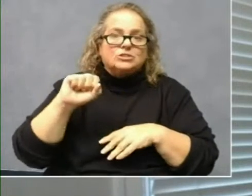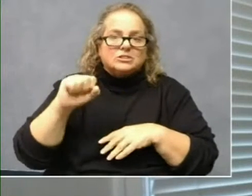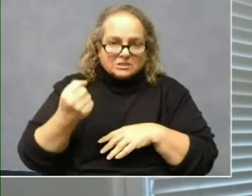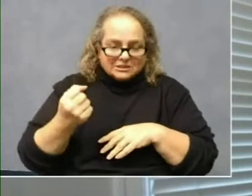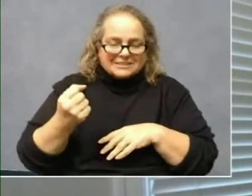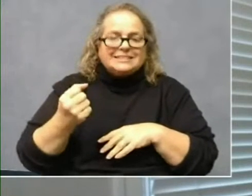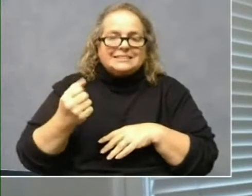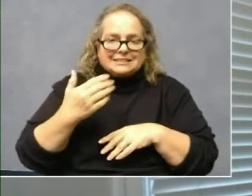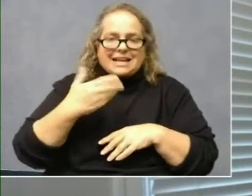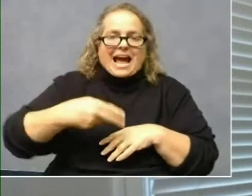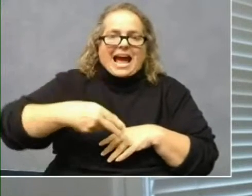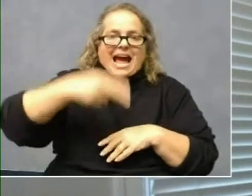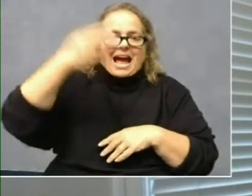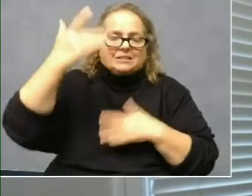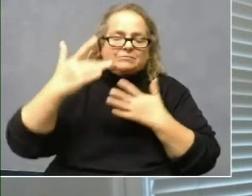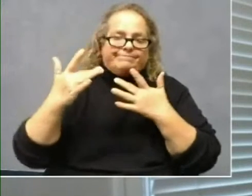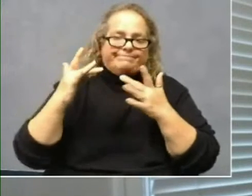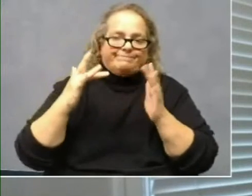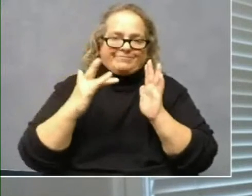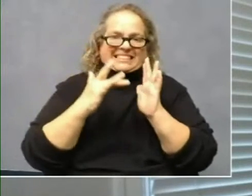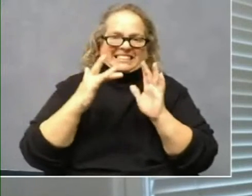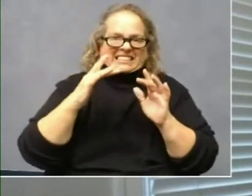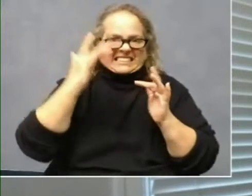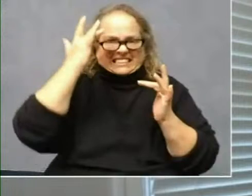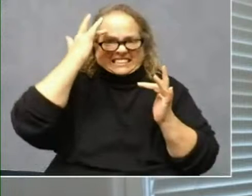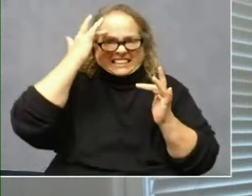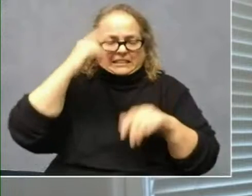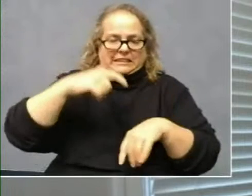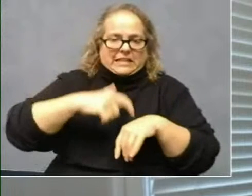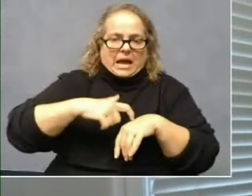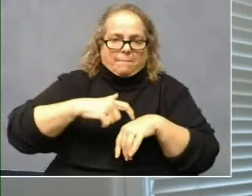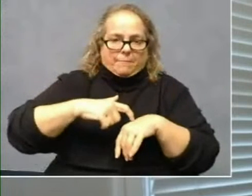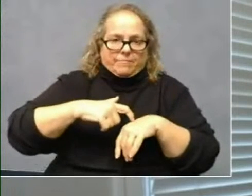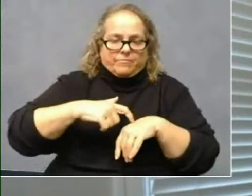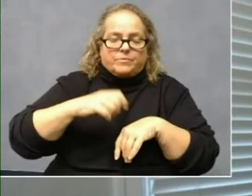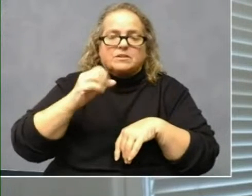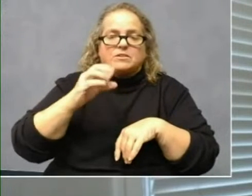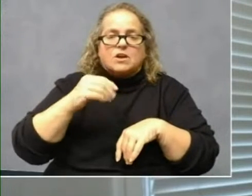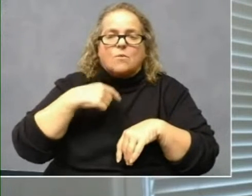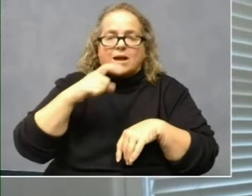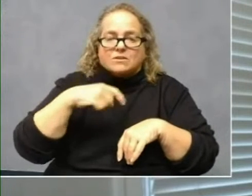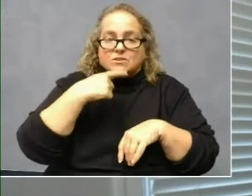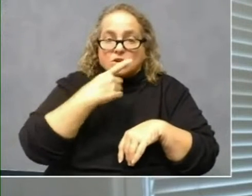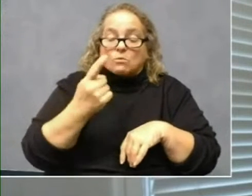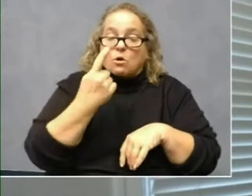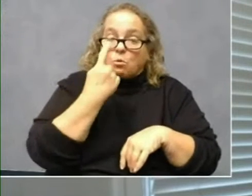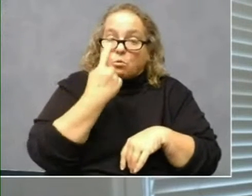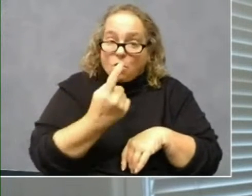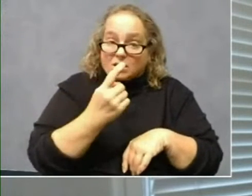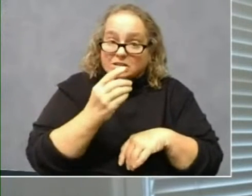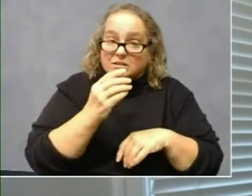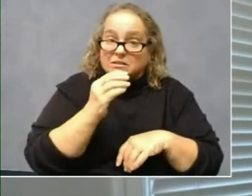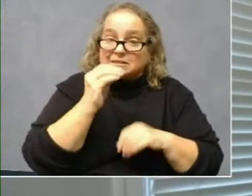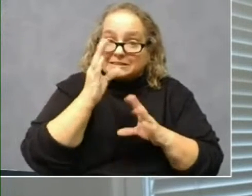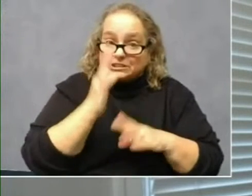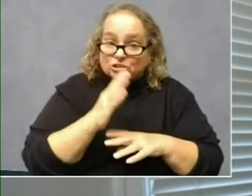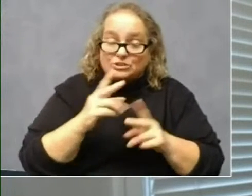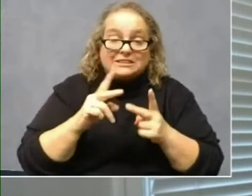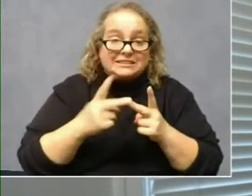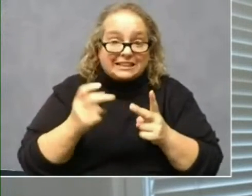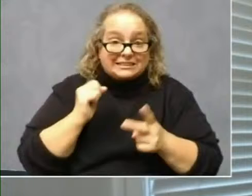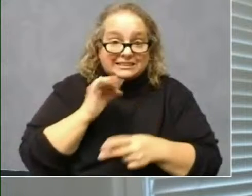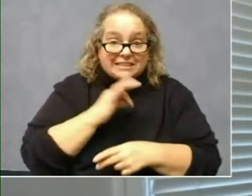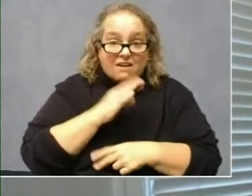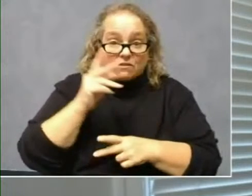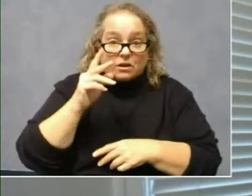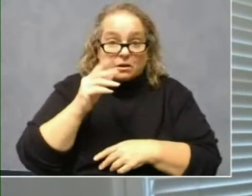as a result of that event. At least one non-teacher subsequently tested positive. This was the second staff member. And